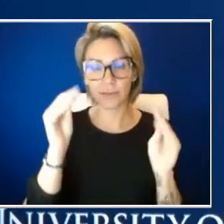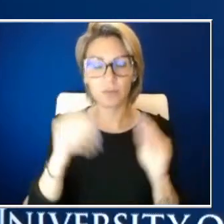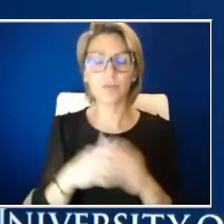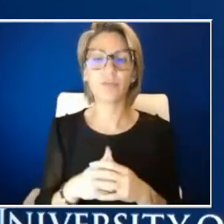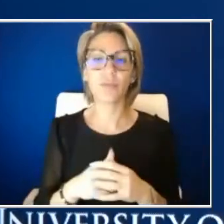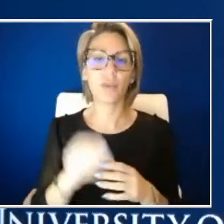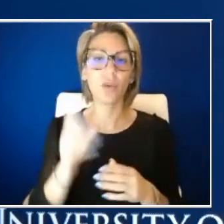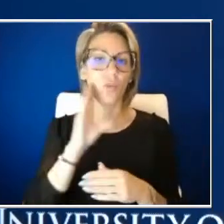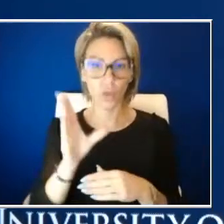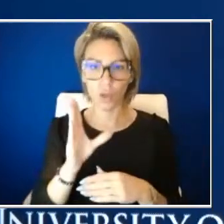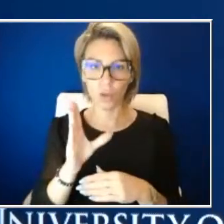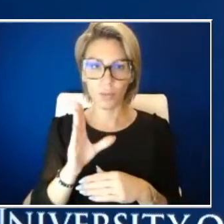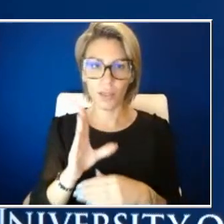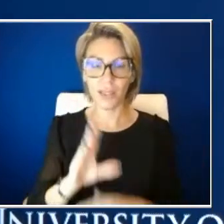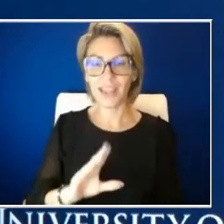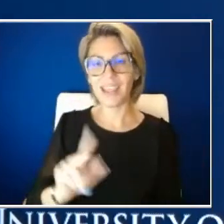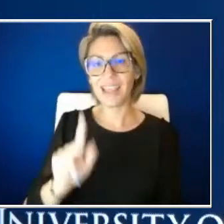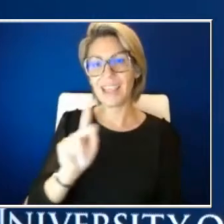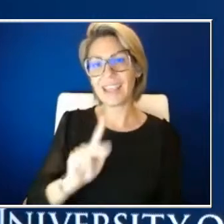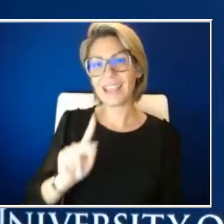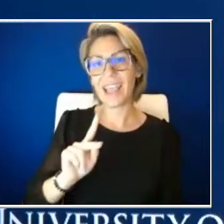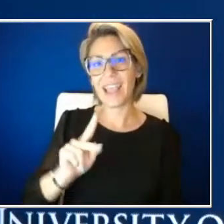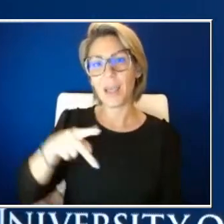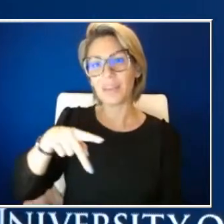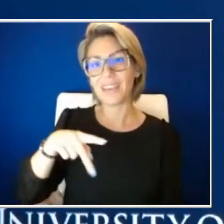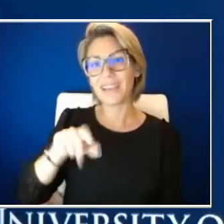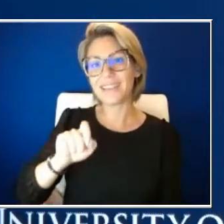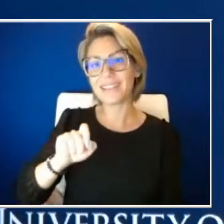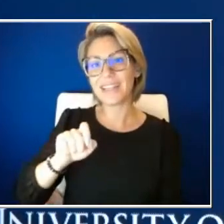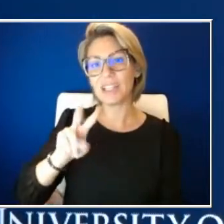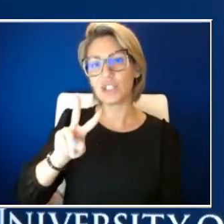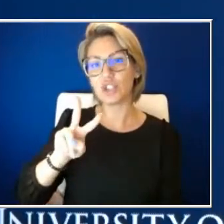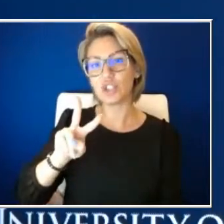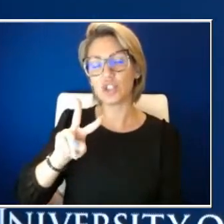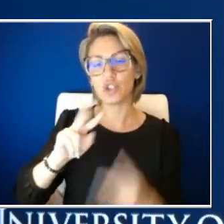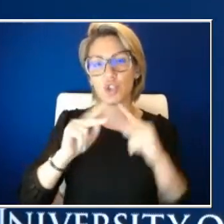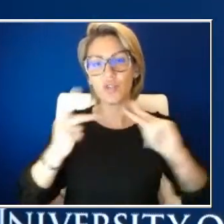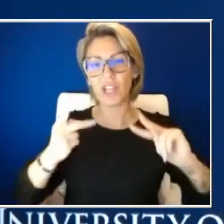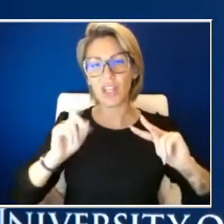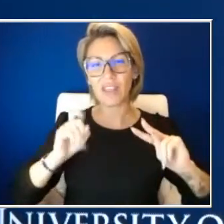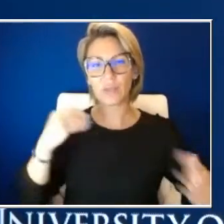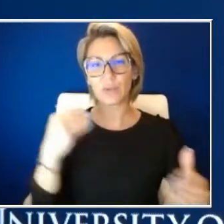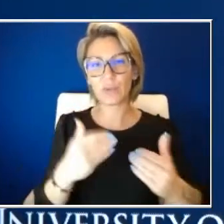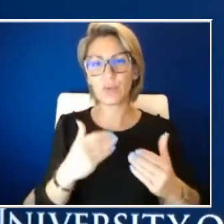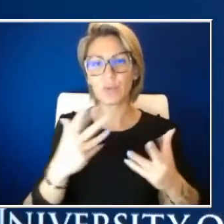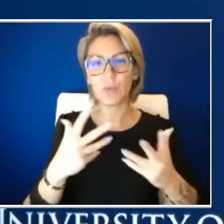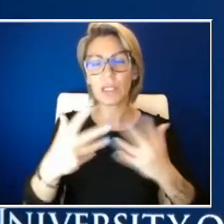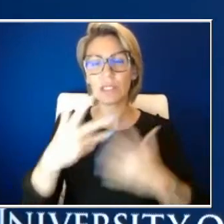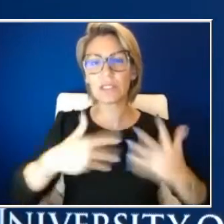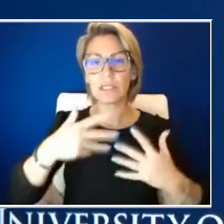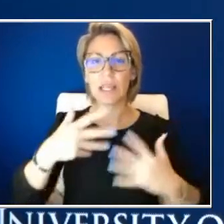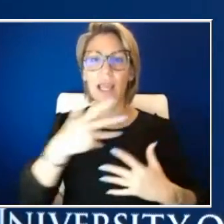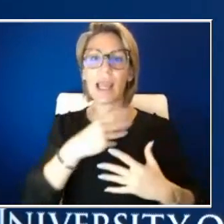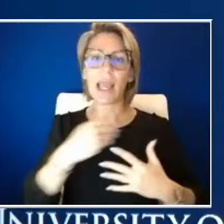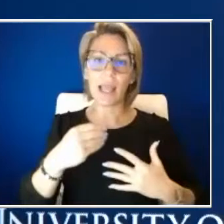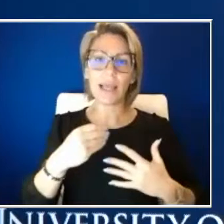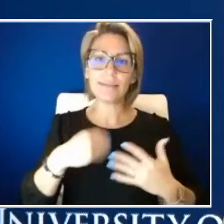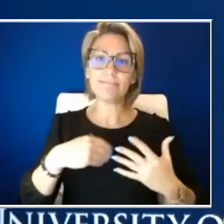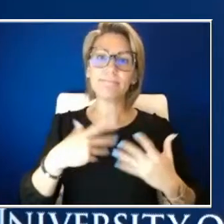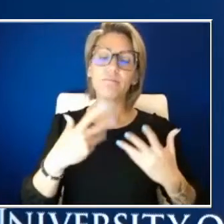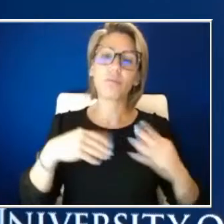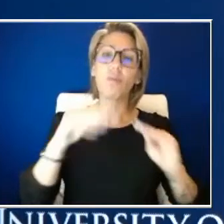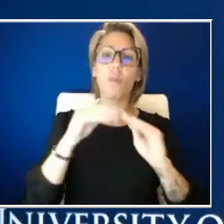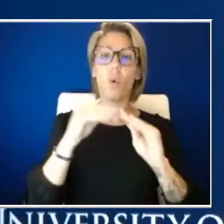the KP.2 variant, which is a closer variant to what is circulating and dominating right now as compared